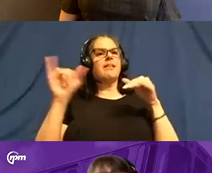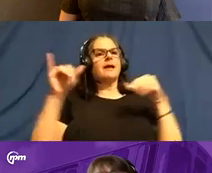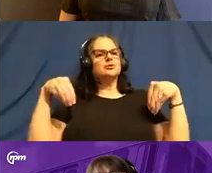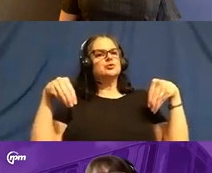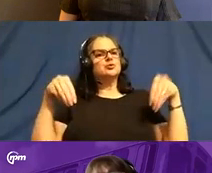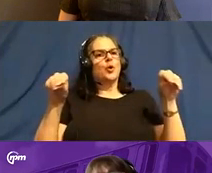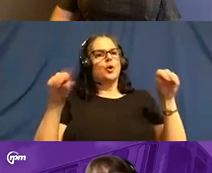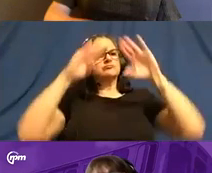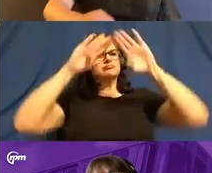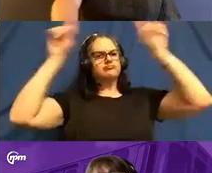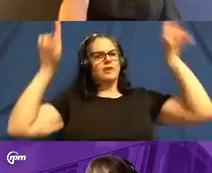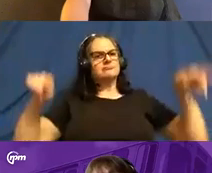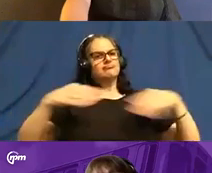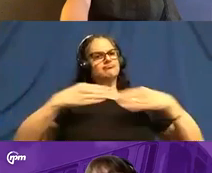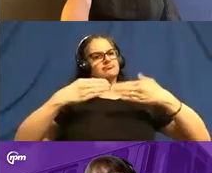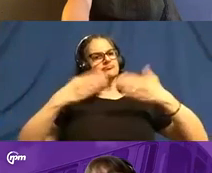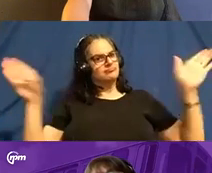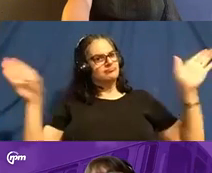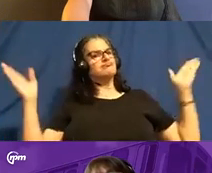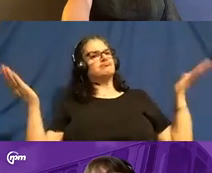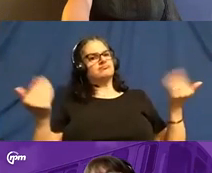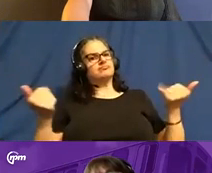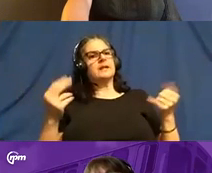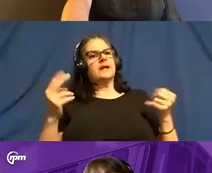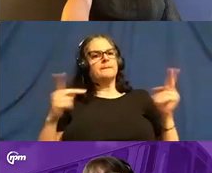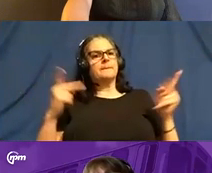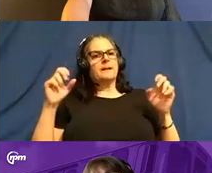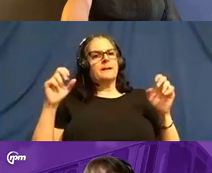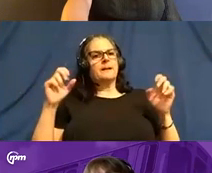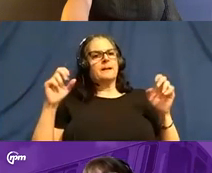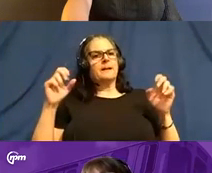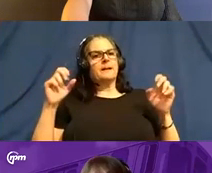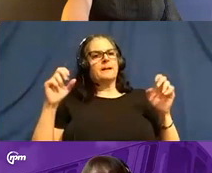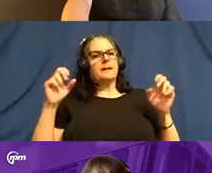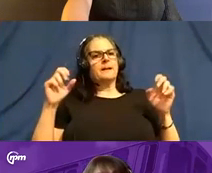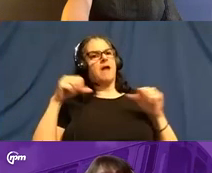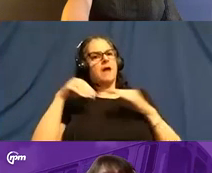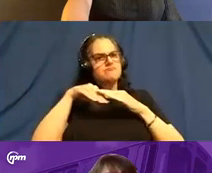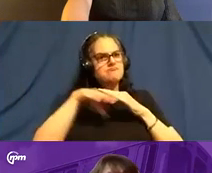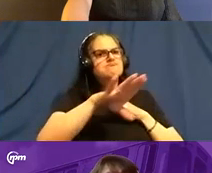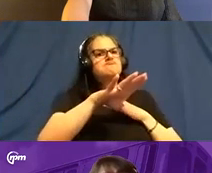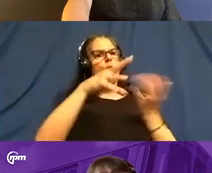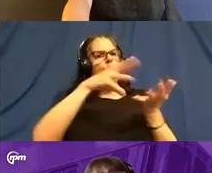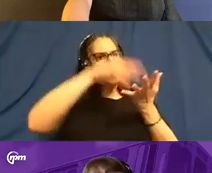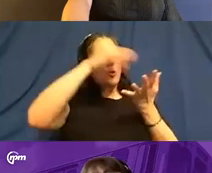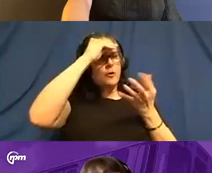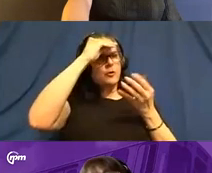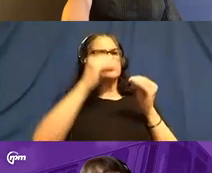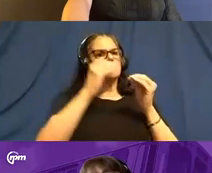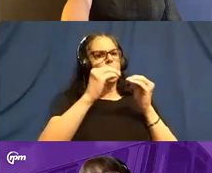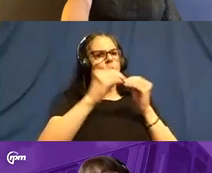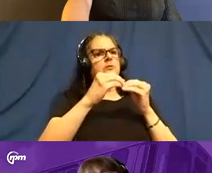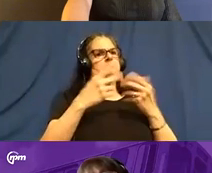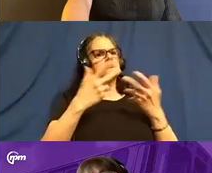but we want to have a place for the community to feel that they can go and get information, get tours, etc. And finally, I